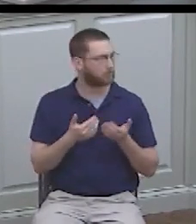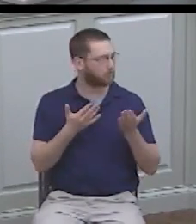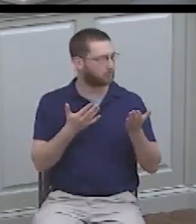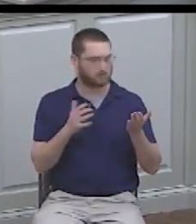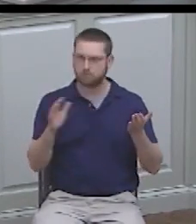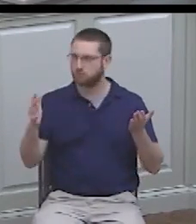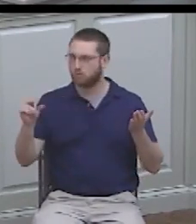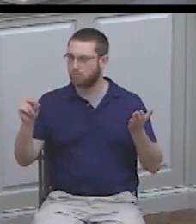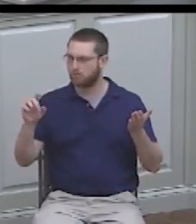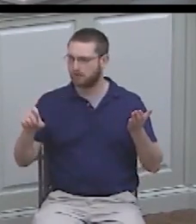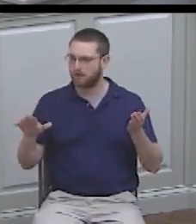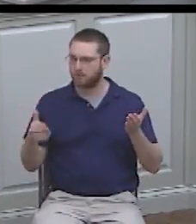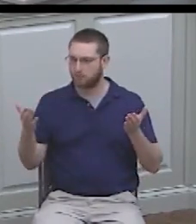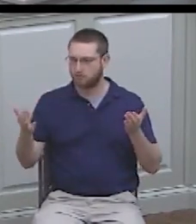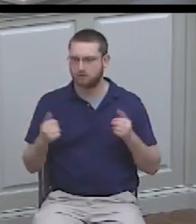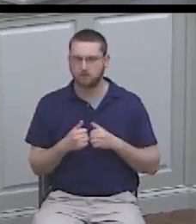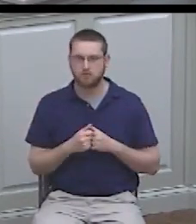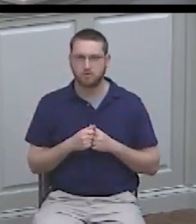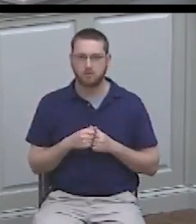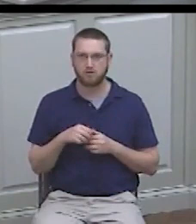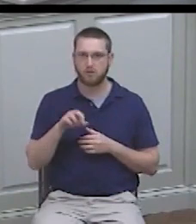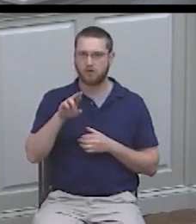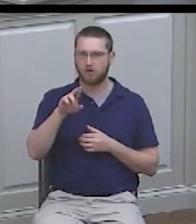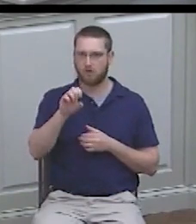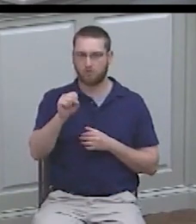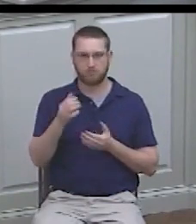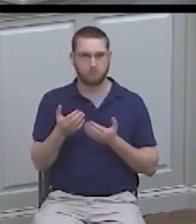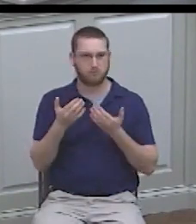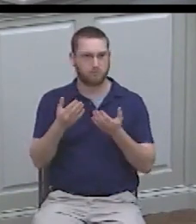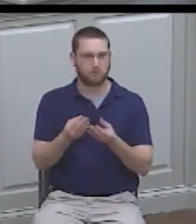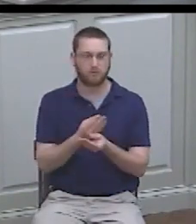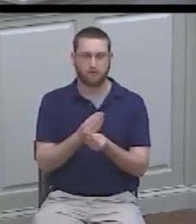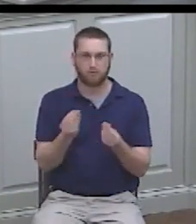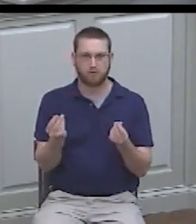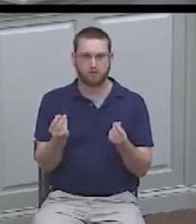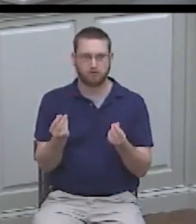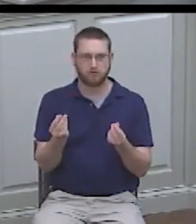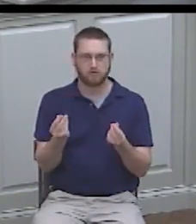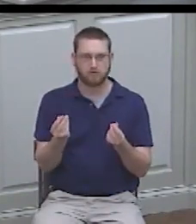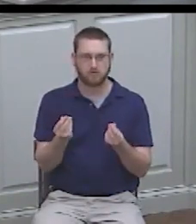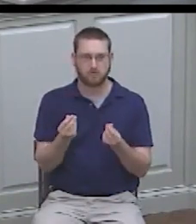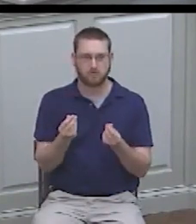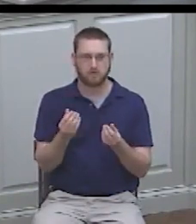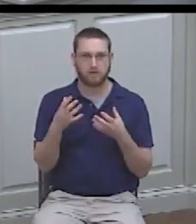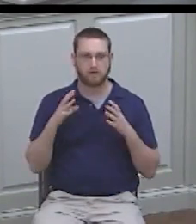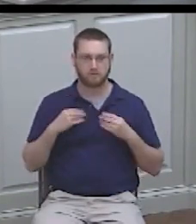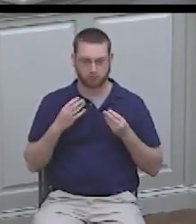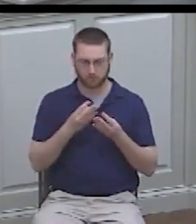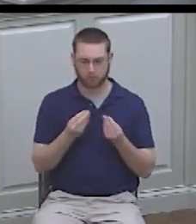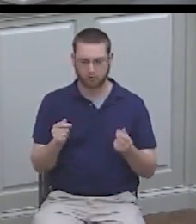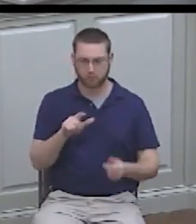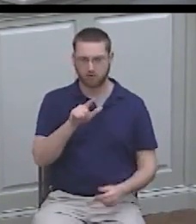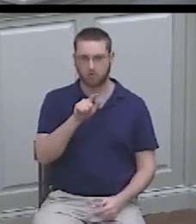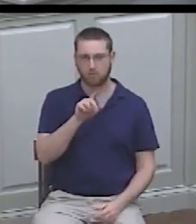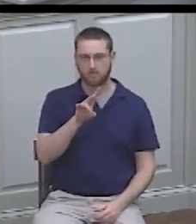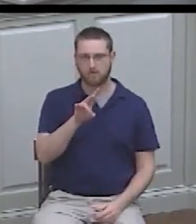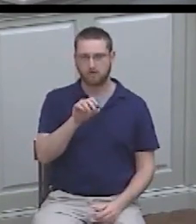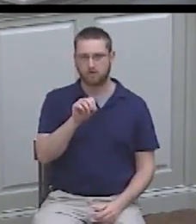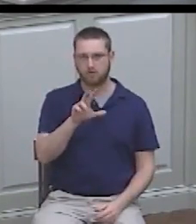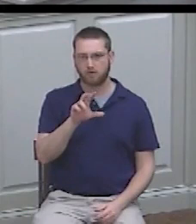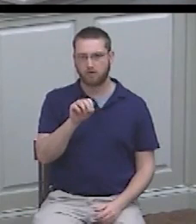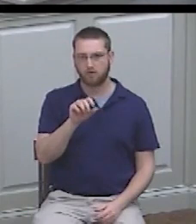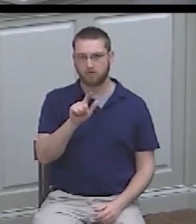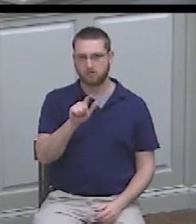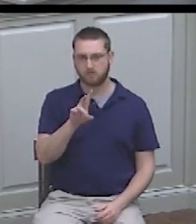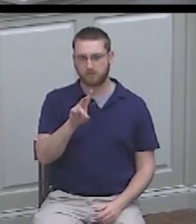need a motion. We need a motion. I'm good to go. Resolution. I move that we accept resolution number